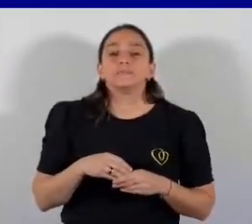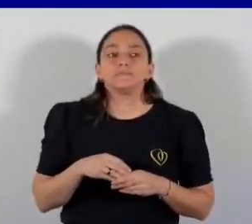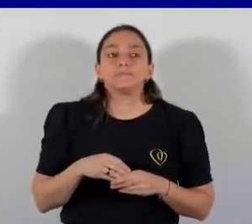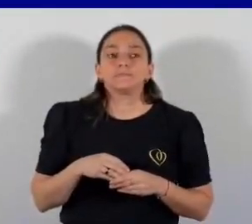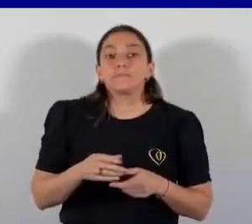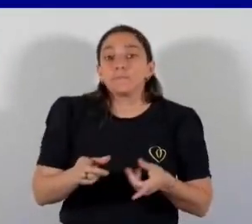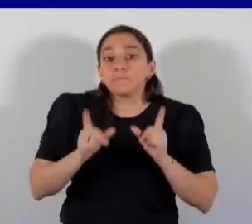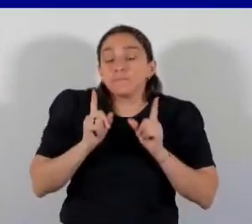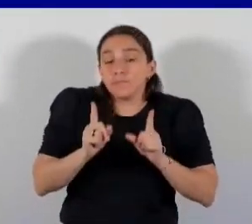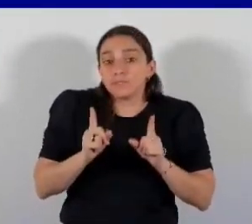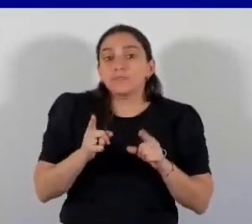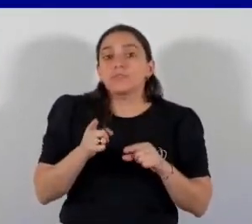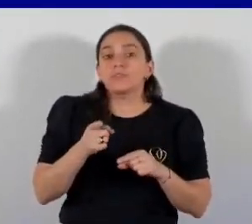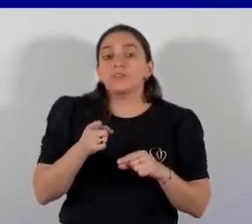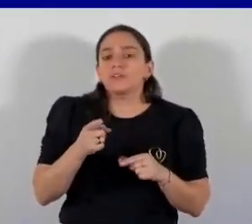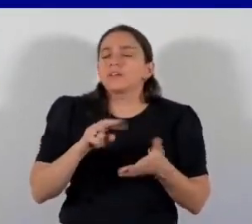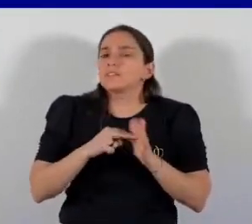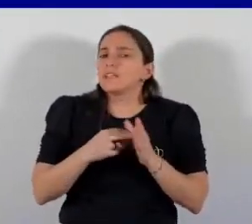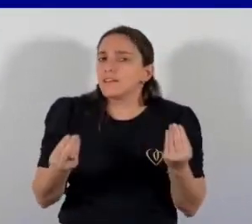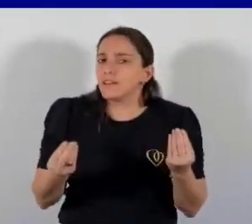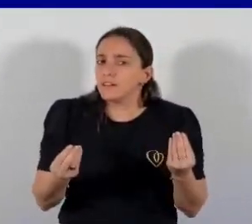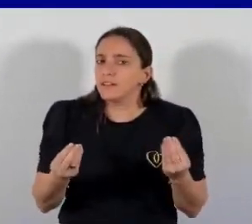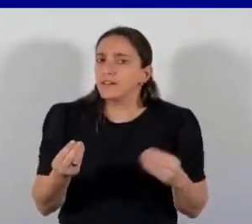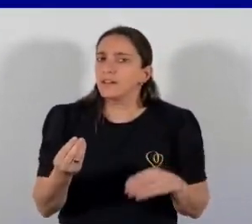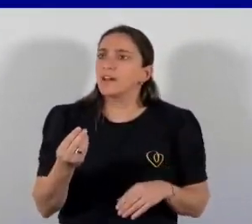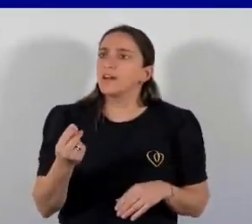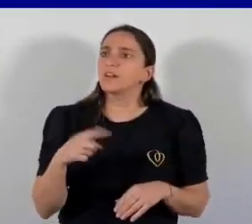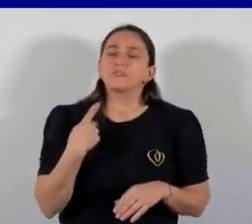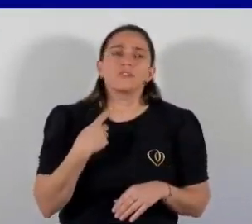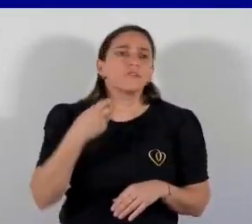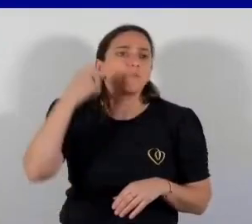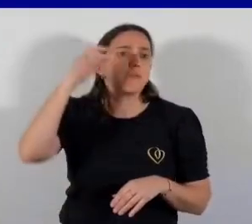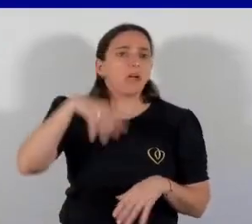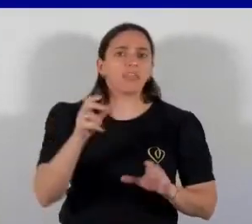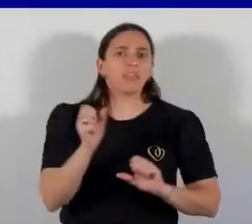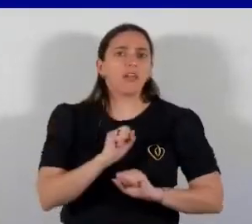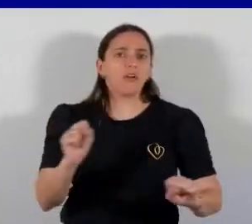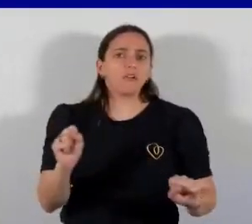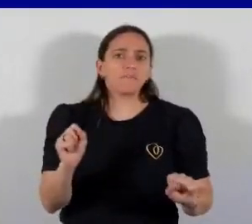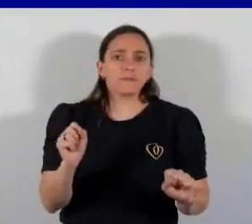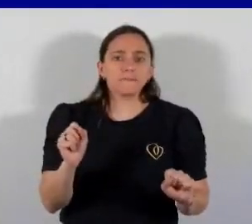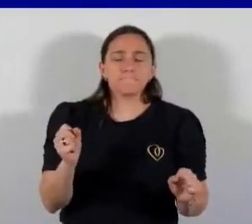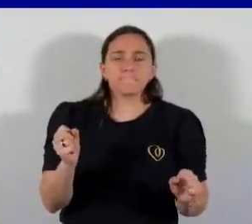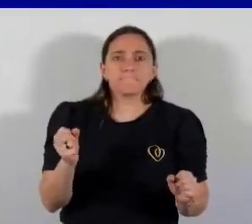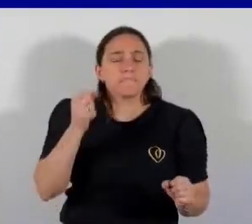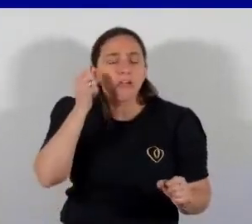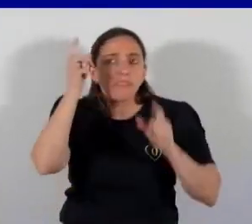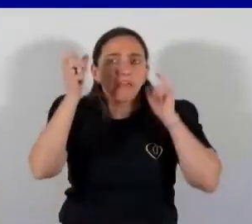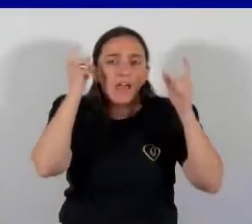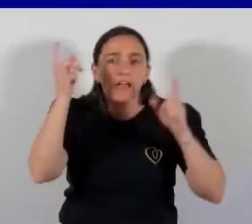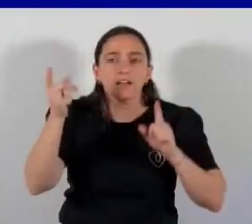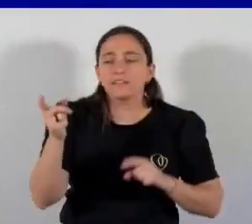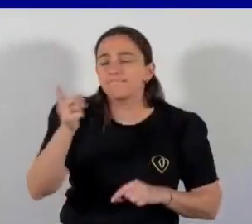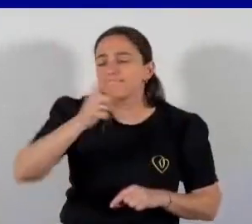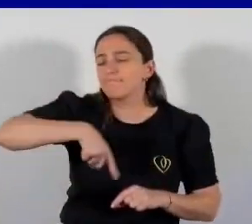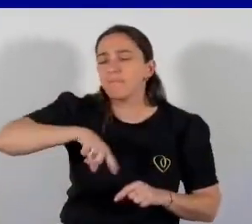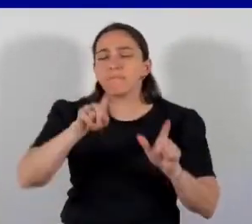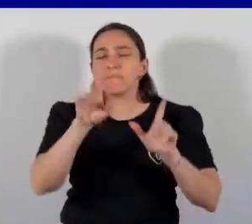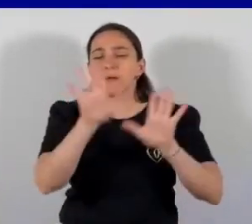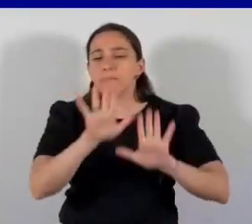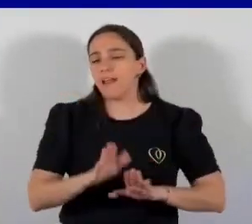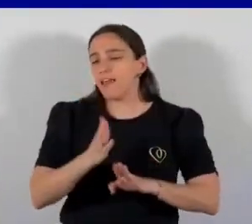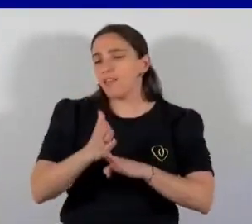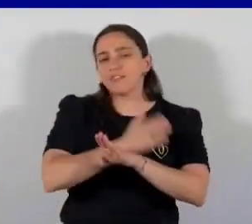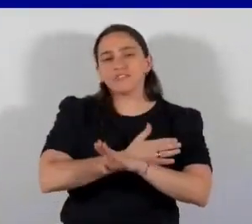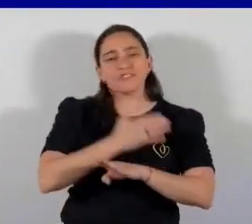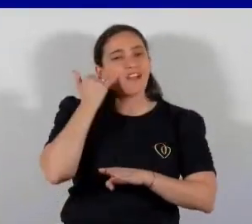capital, quiere and decir this means that we did not come here to improvise, que nosotros siempre estuvimos that we were always present